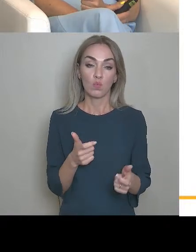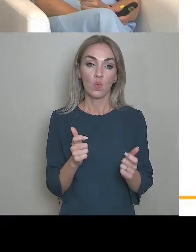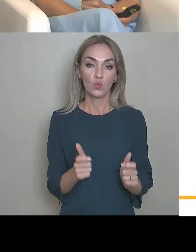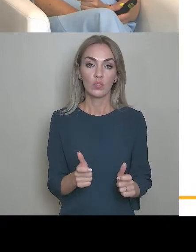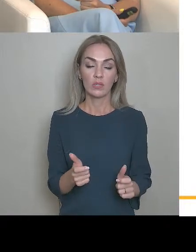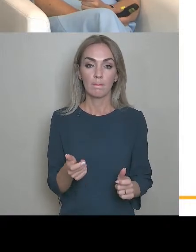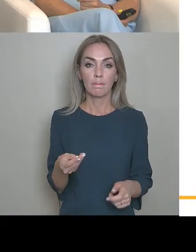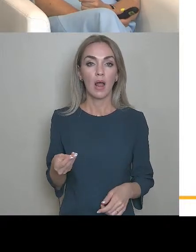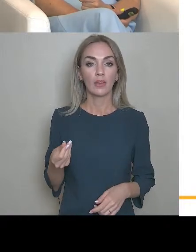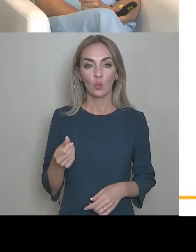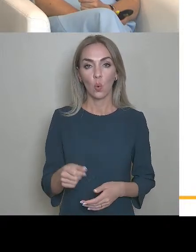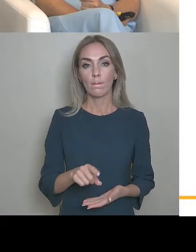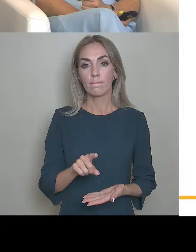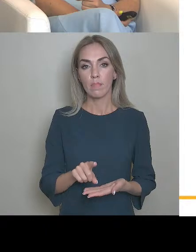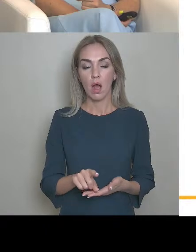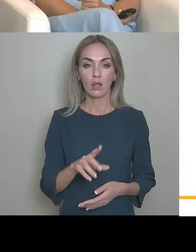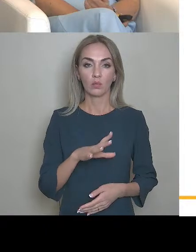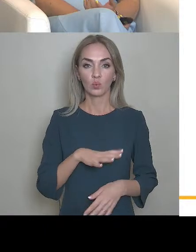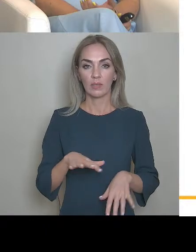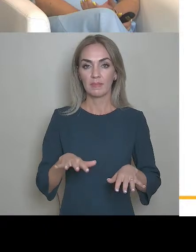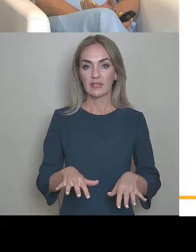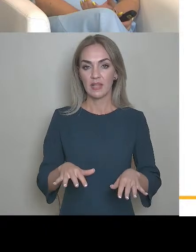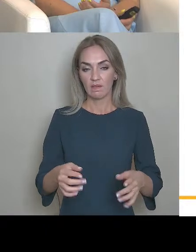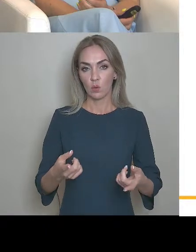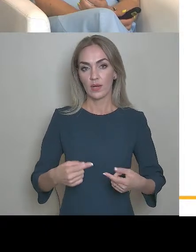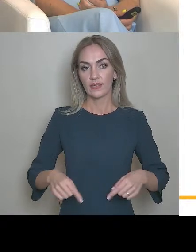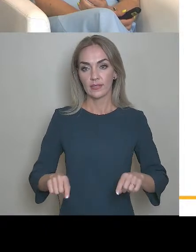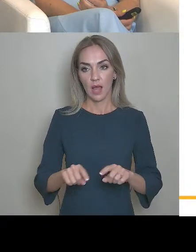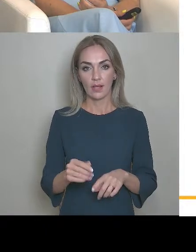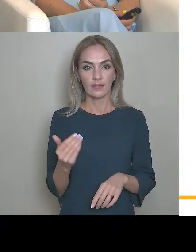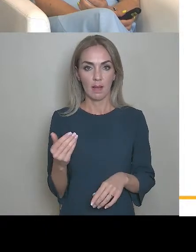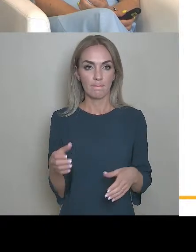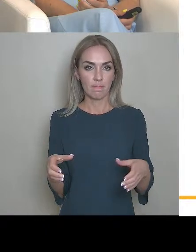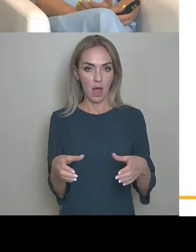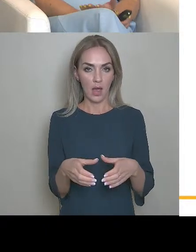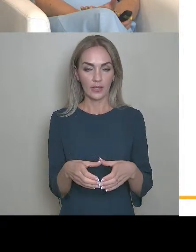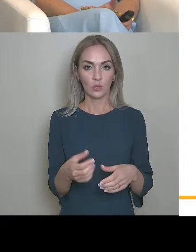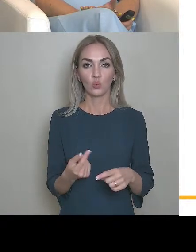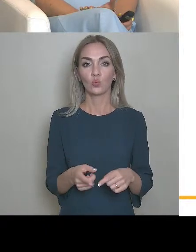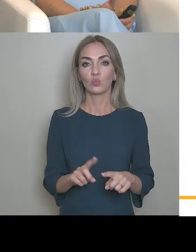electoral code. It should be done as one sum payment